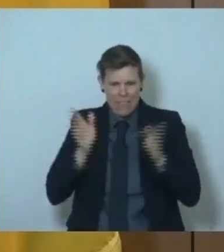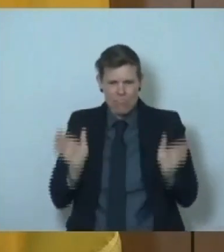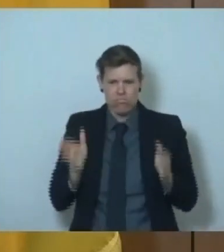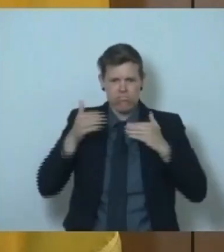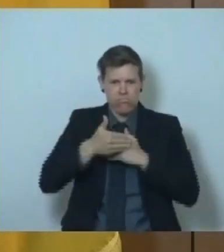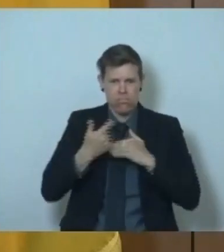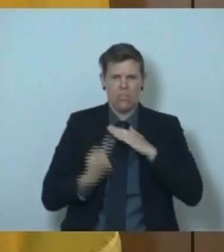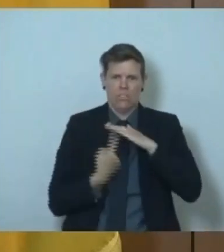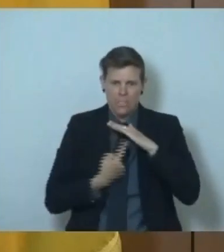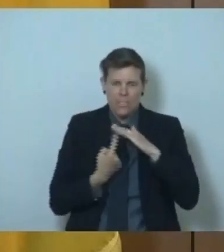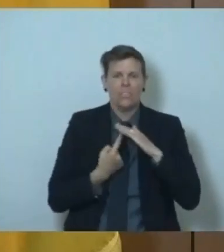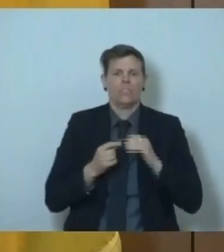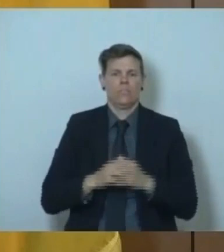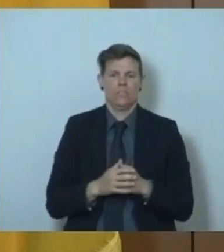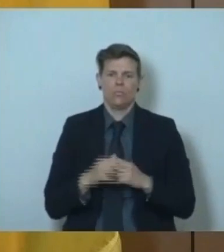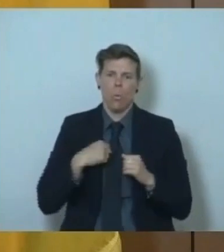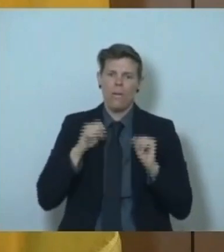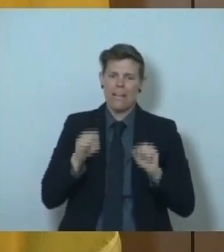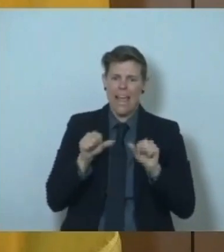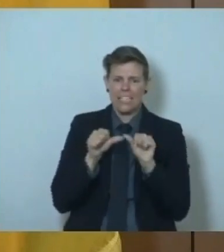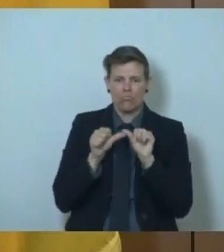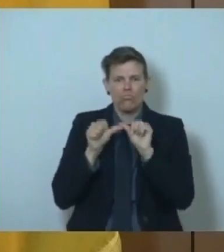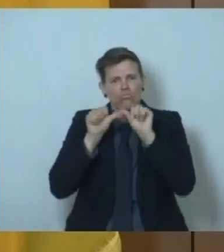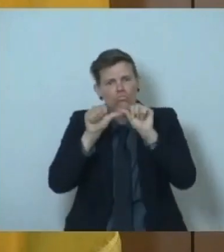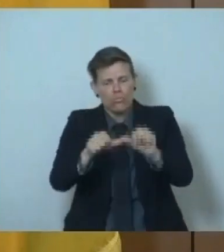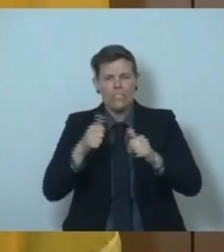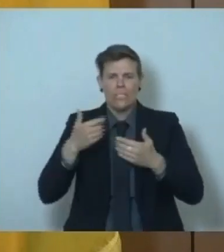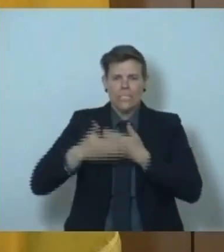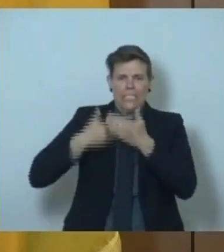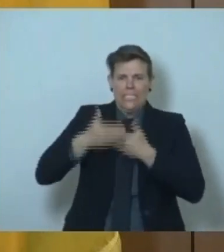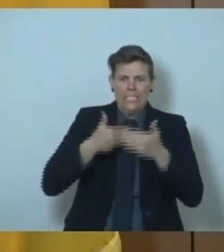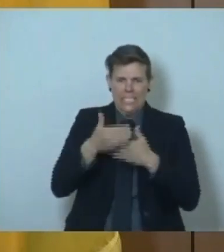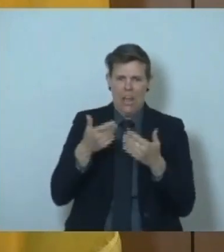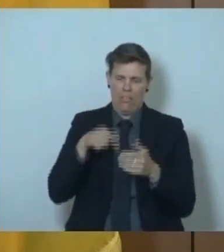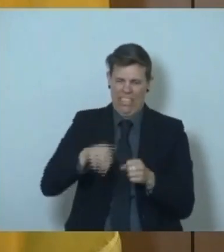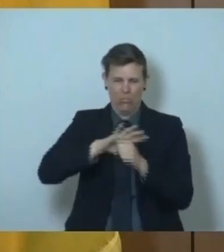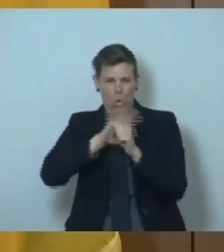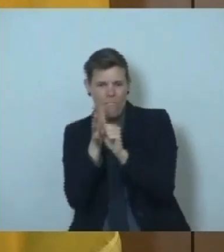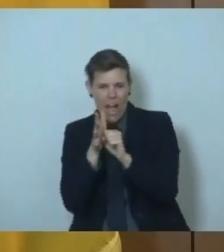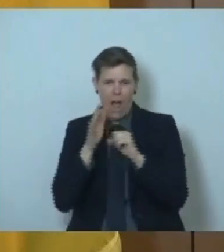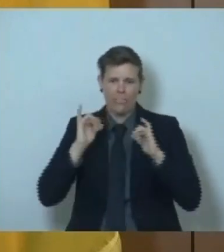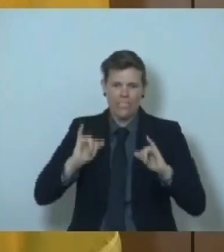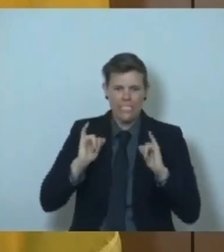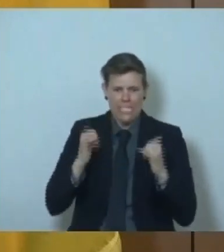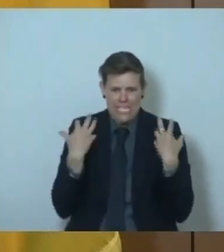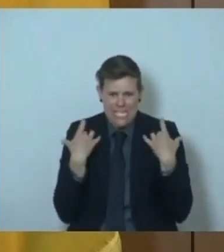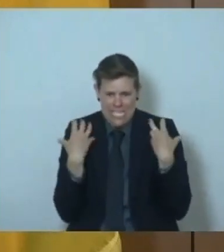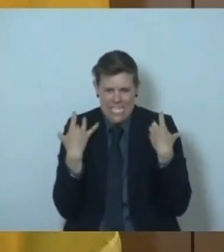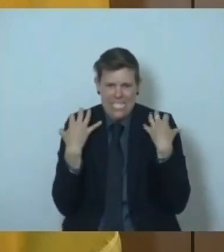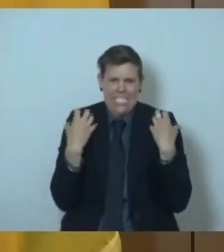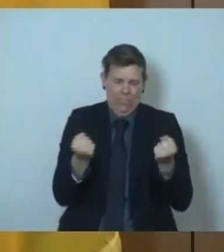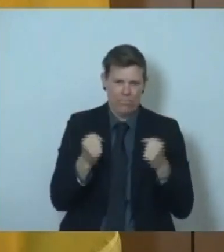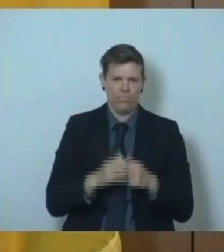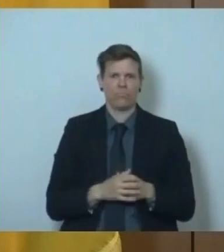we live with this virus in our state, in our communities. All right, let's go to the next slide.